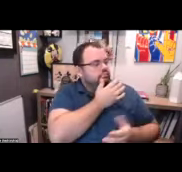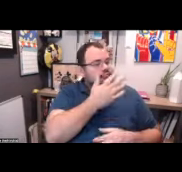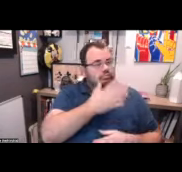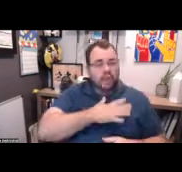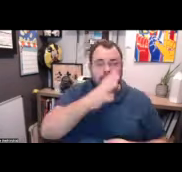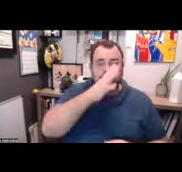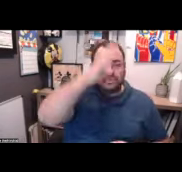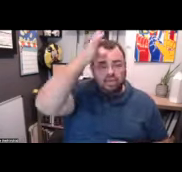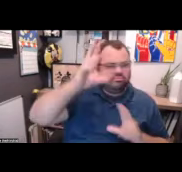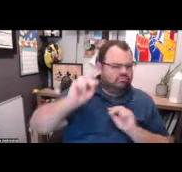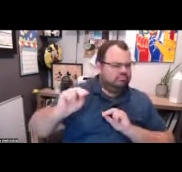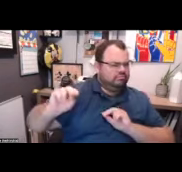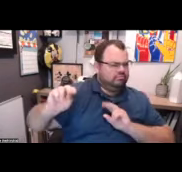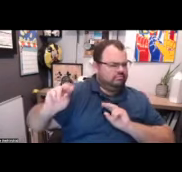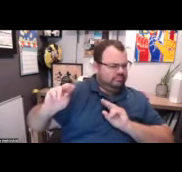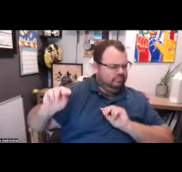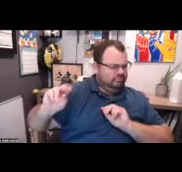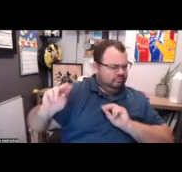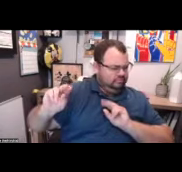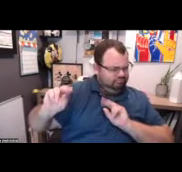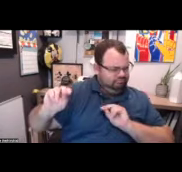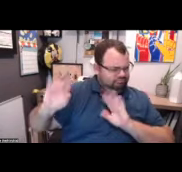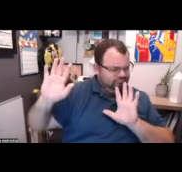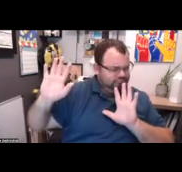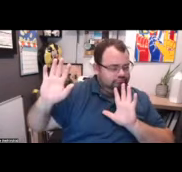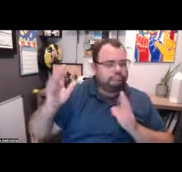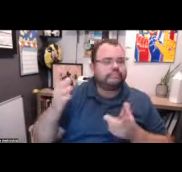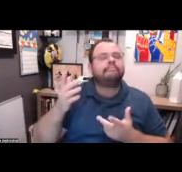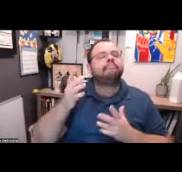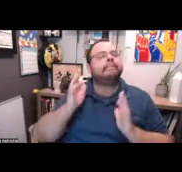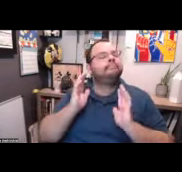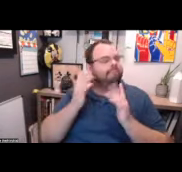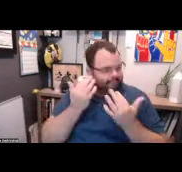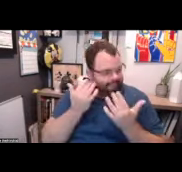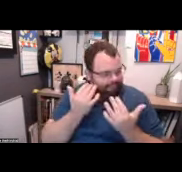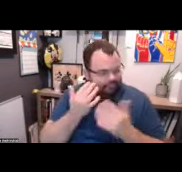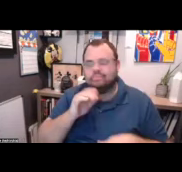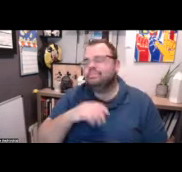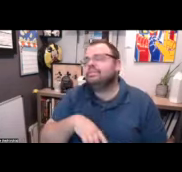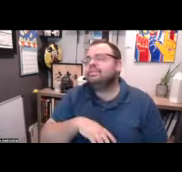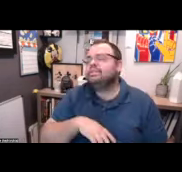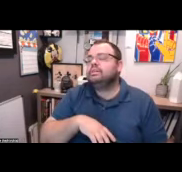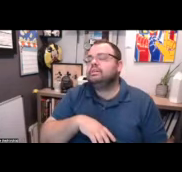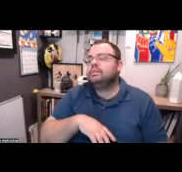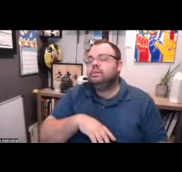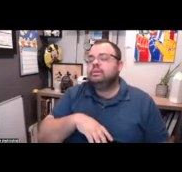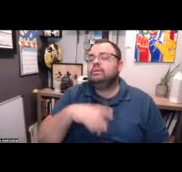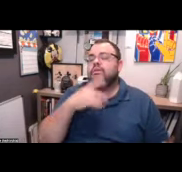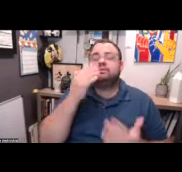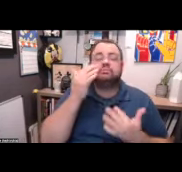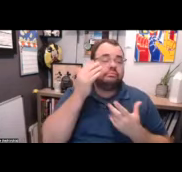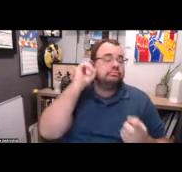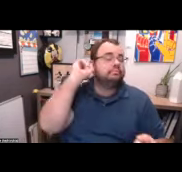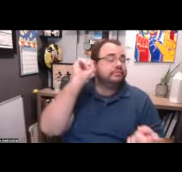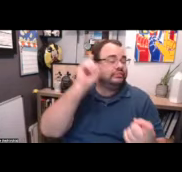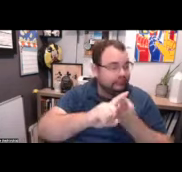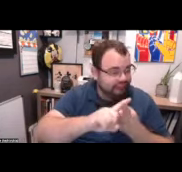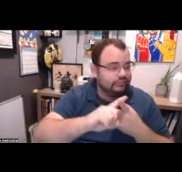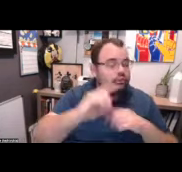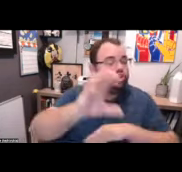way he's deaf. There's no way. So they waited. My parents were in like total denial. They said, no, he can't be deaf. Let's wait a little more to